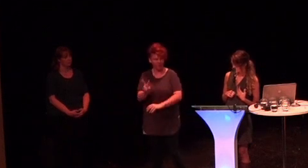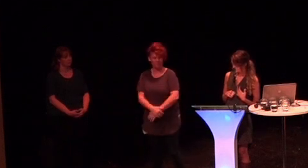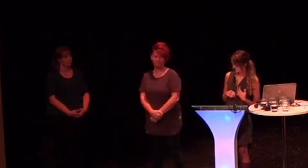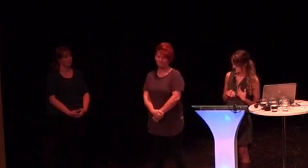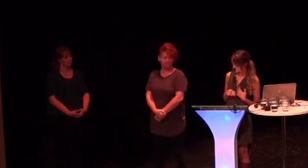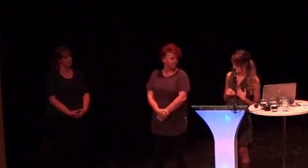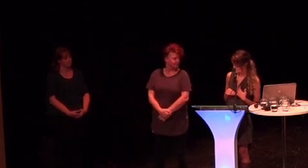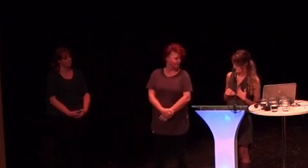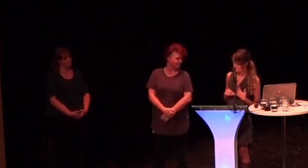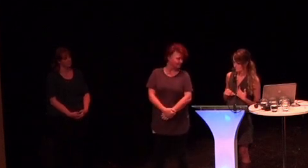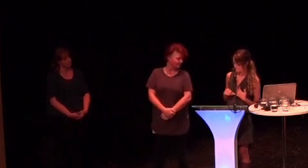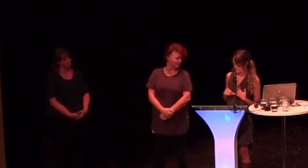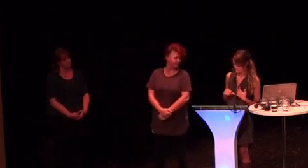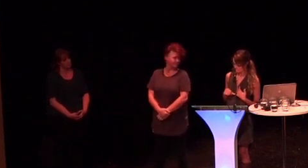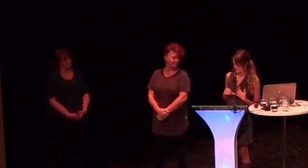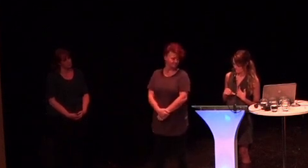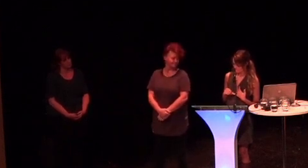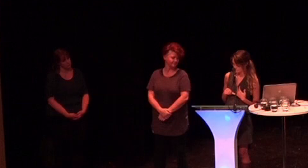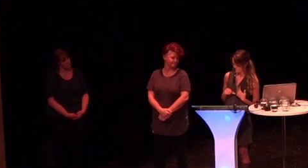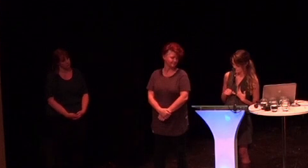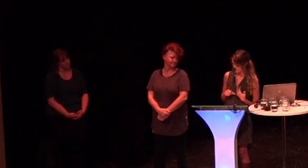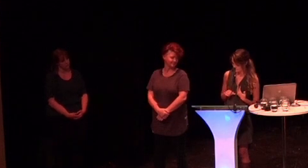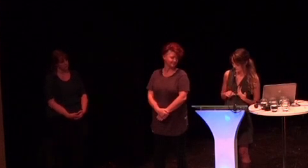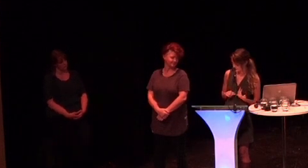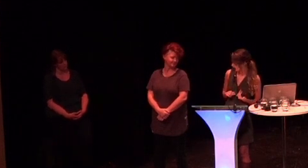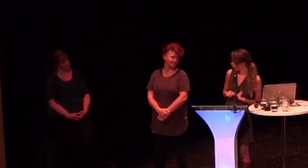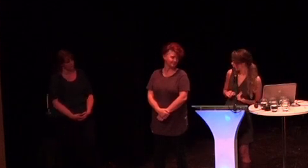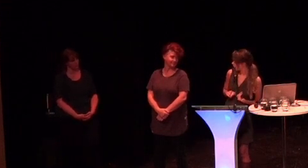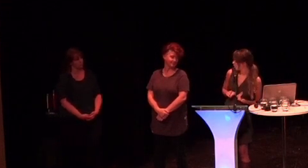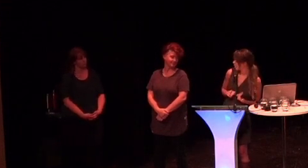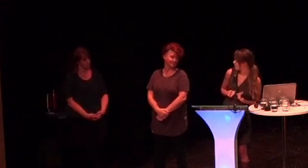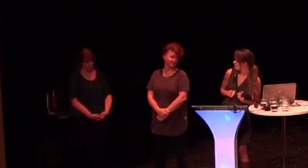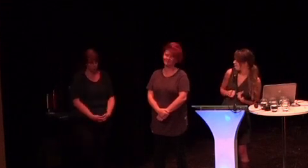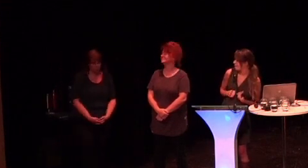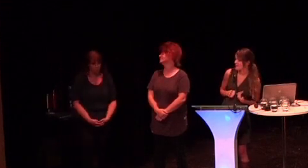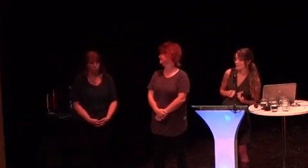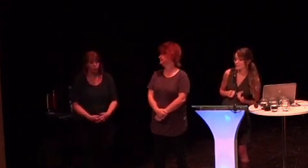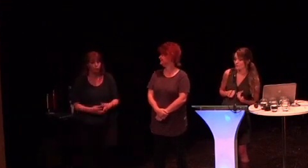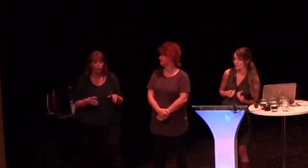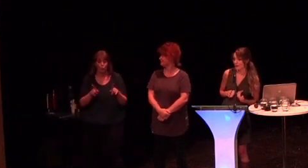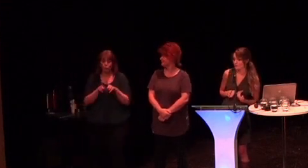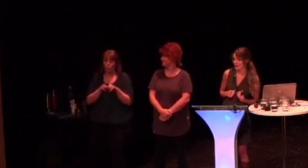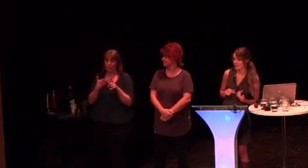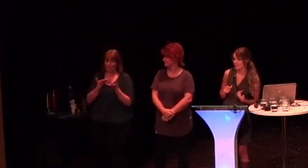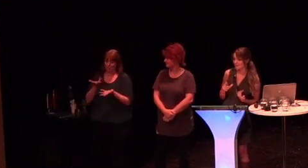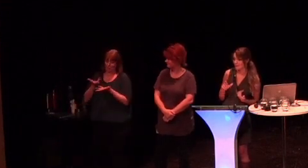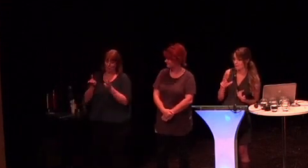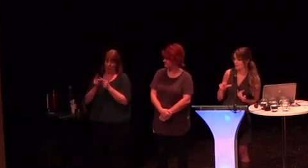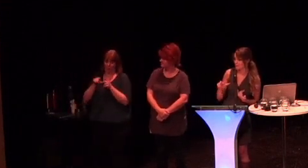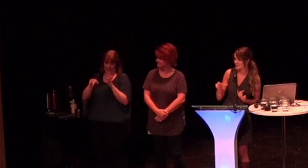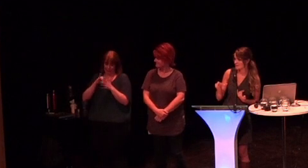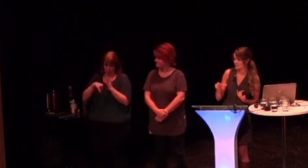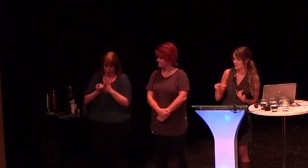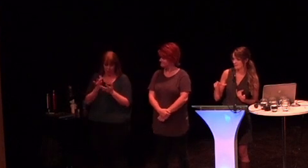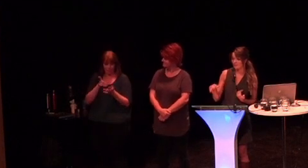it when what they're wearing actually complements the show. The other thing EJ and I talked about, and this